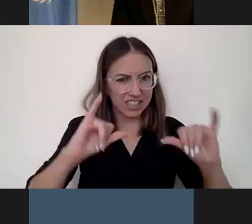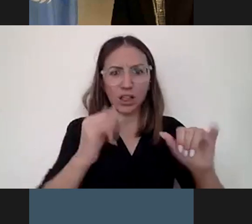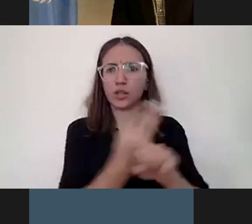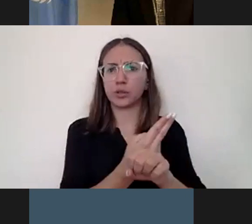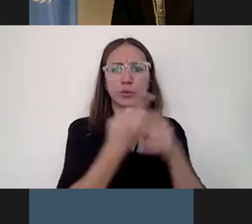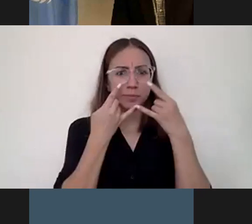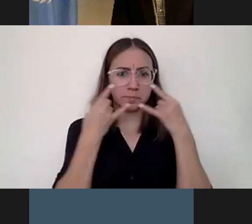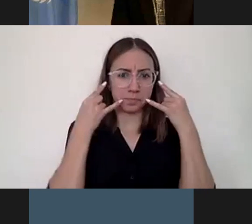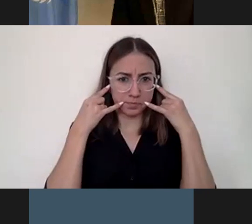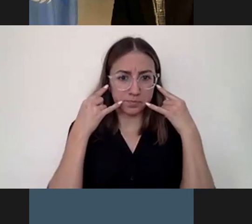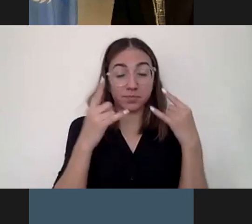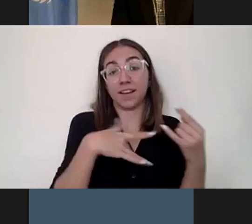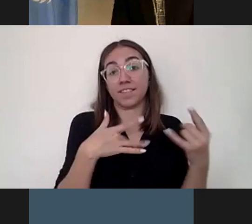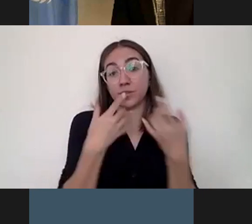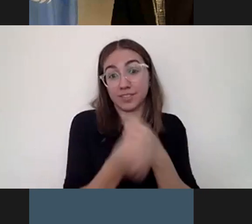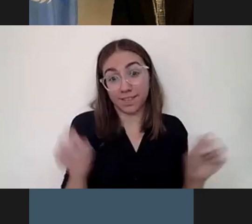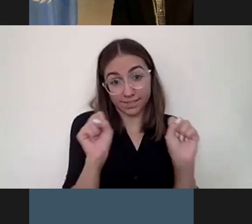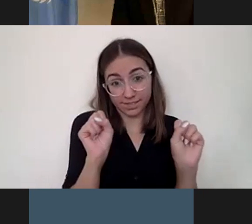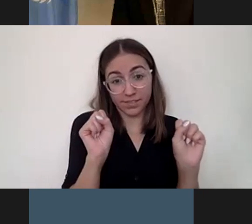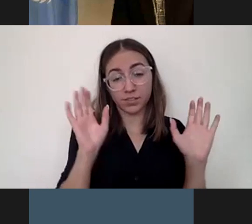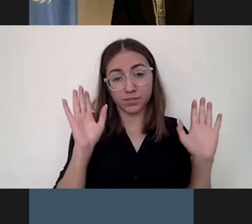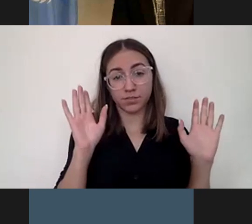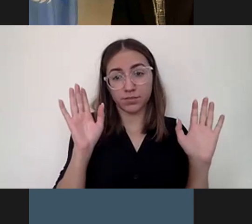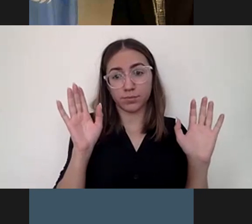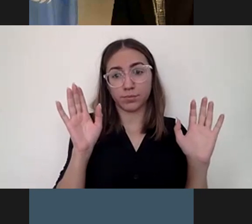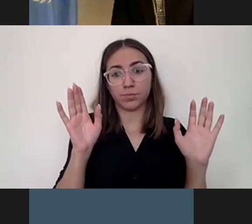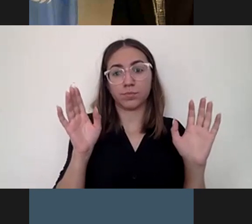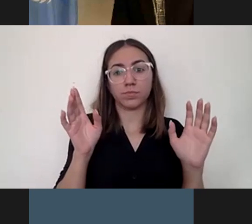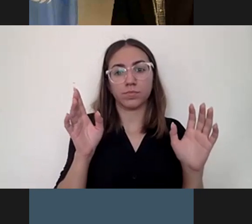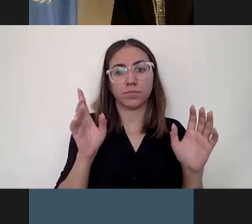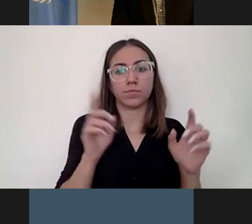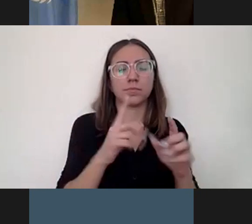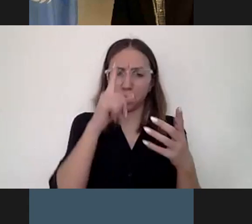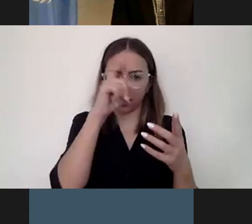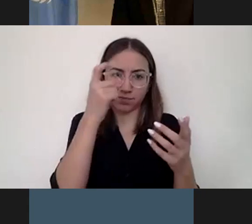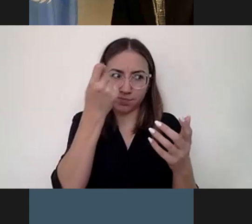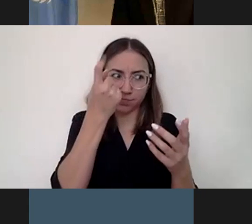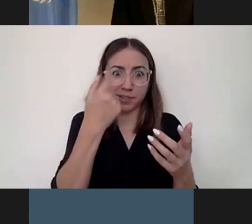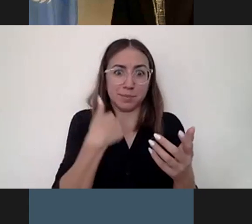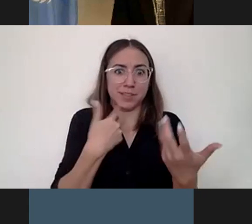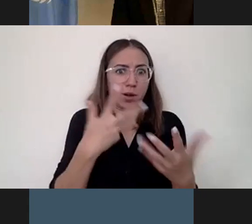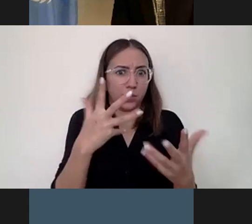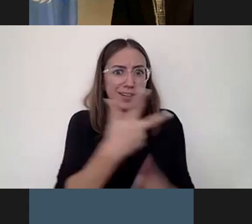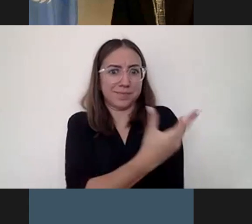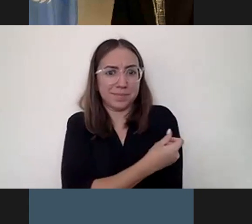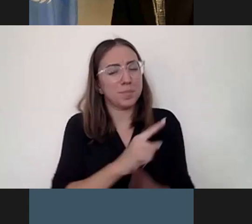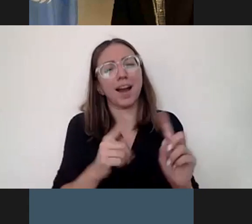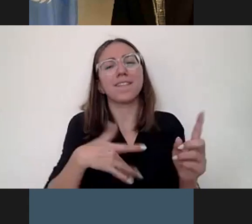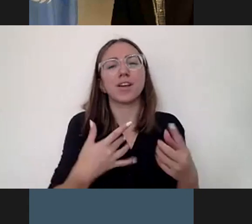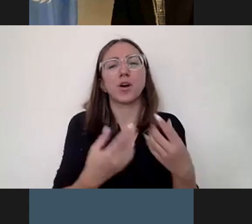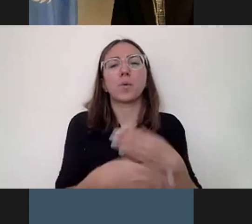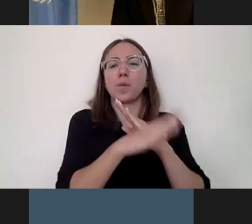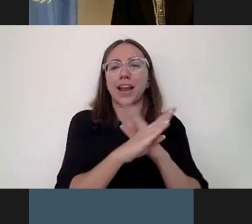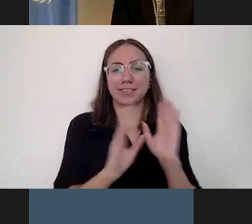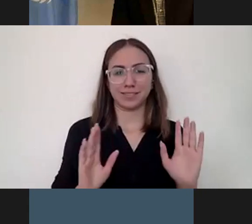because I feel safer having the mask. Even though, you know, I'm fully vaccinated, I still wear it because I just feel more protected.